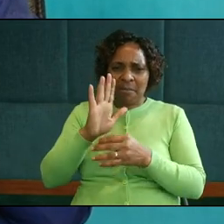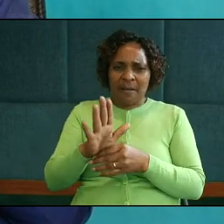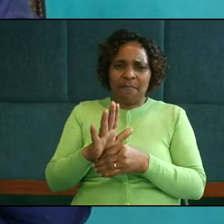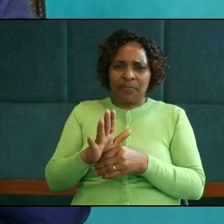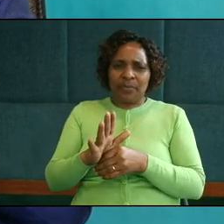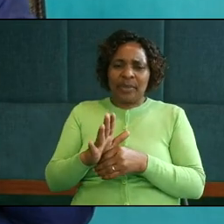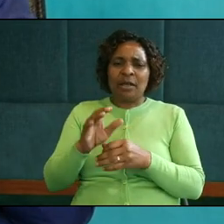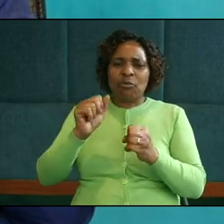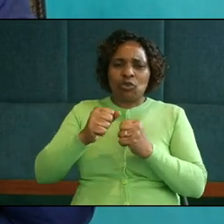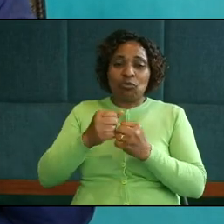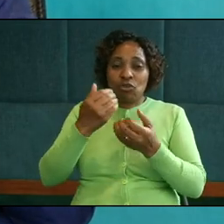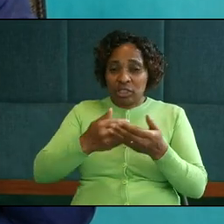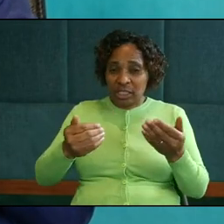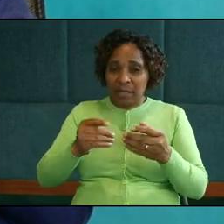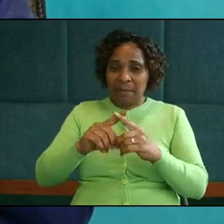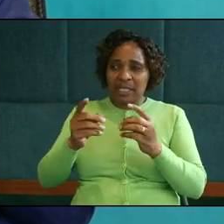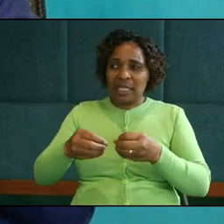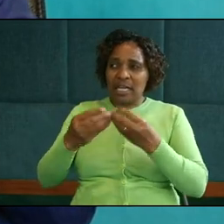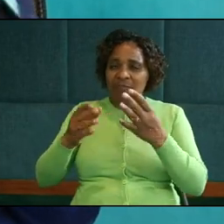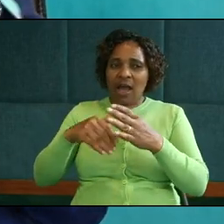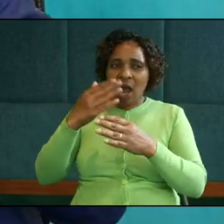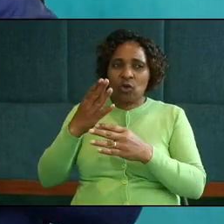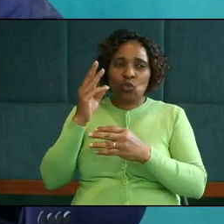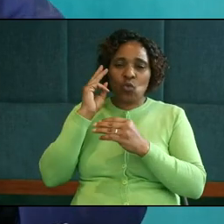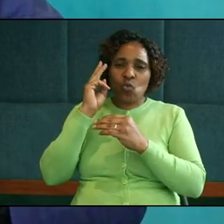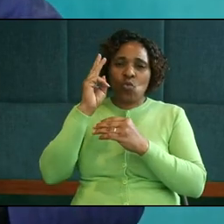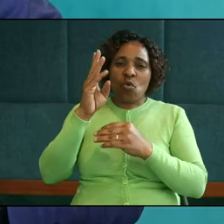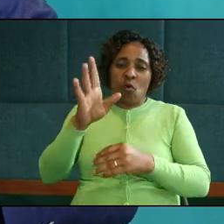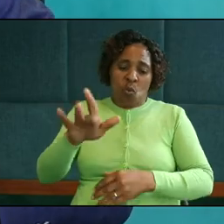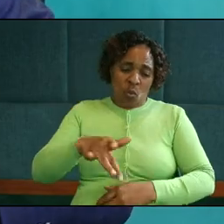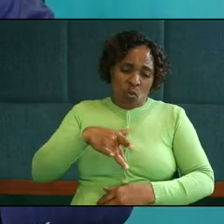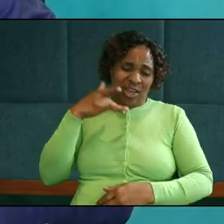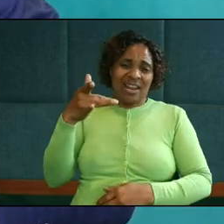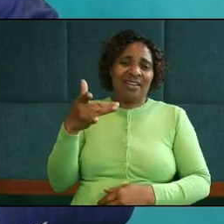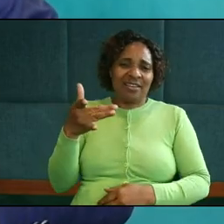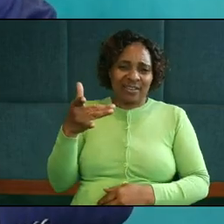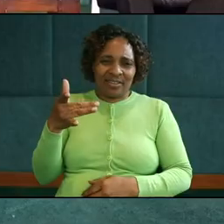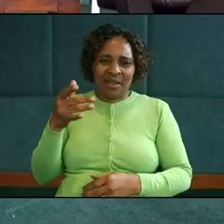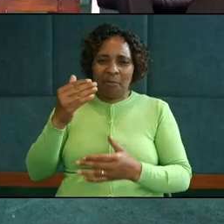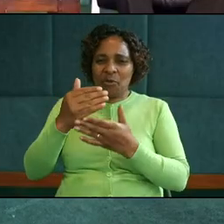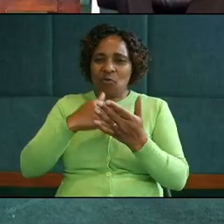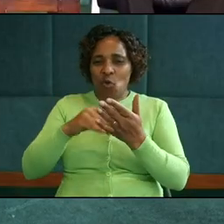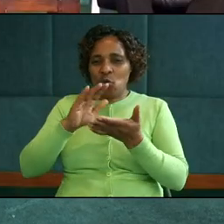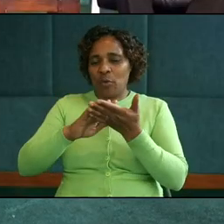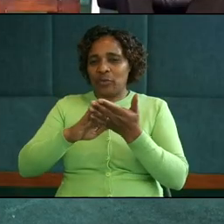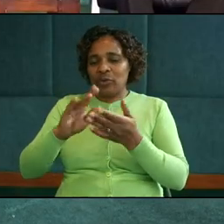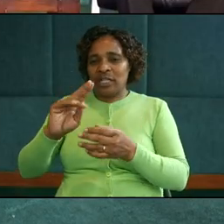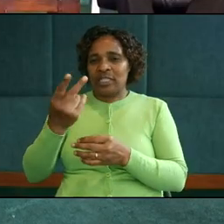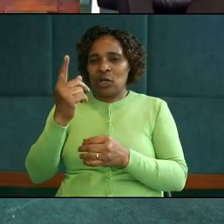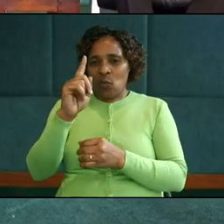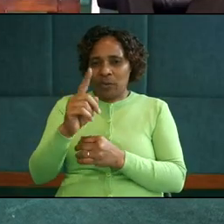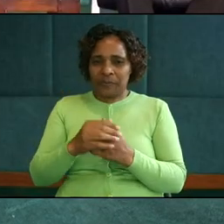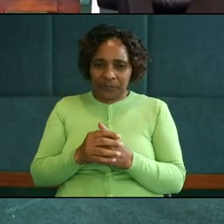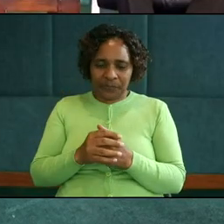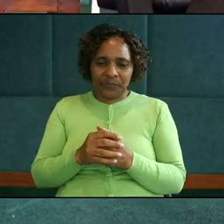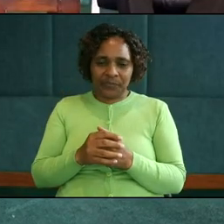that child, but she gave out willingly. I don't know if we have anything to say that before we comment on the second one.